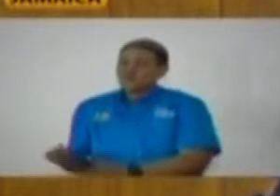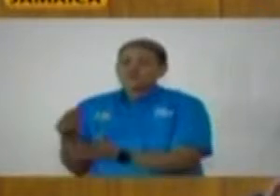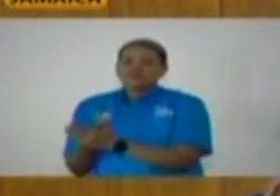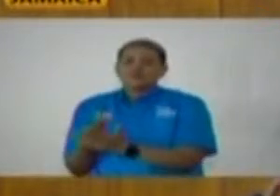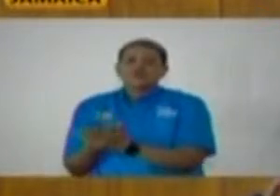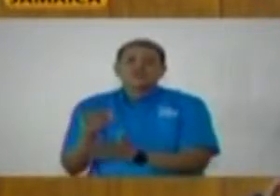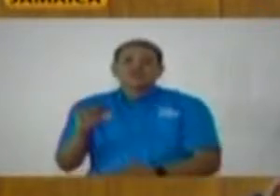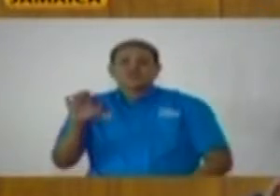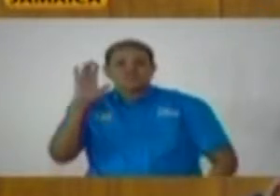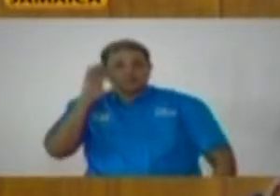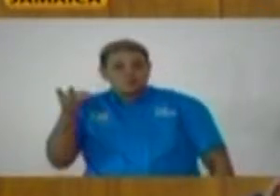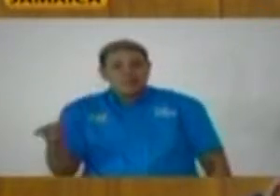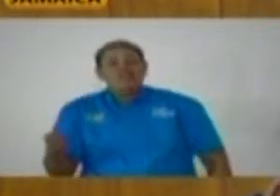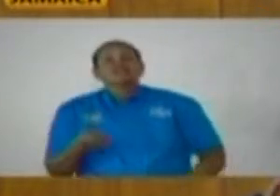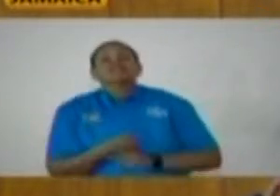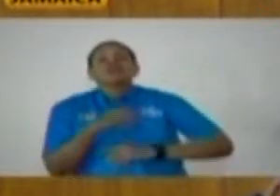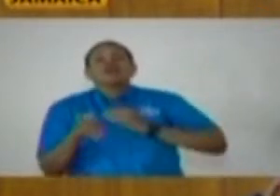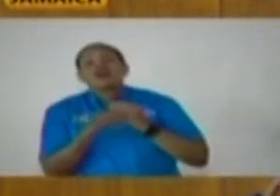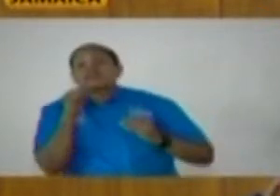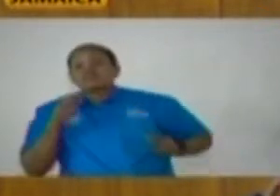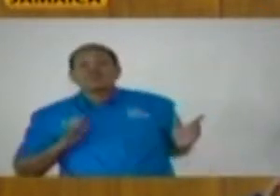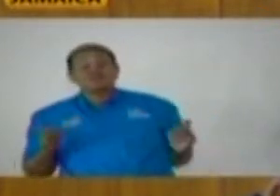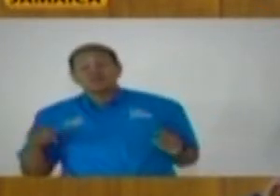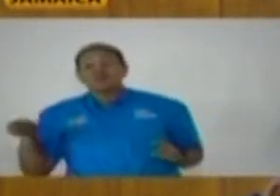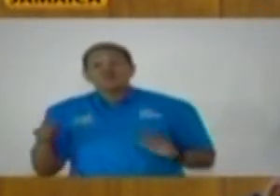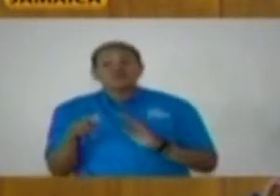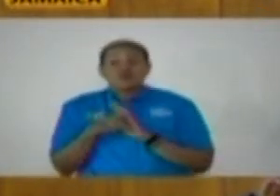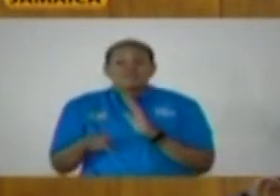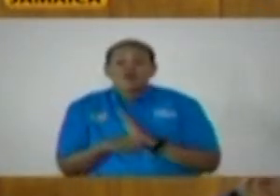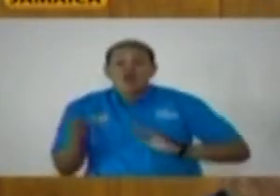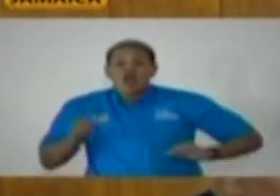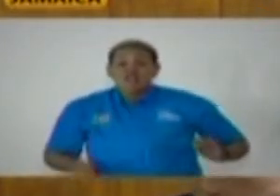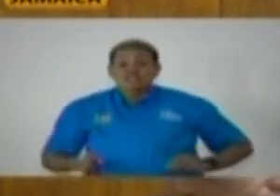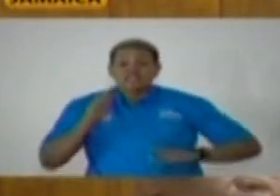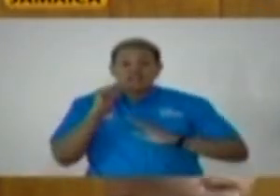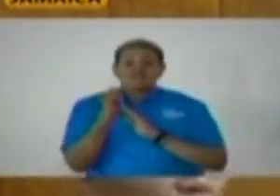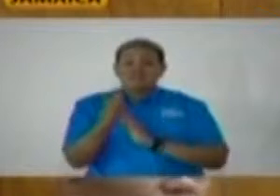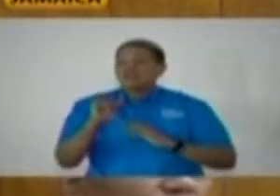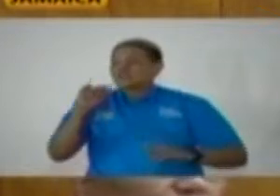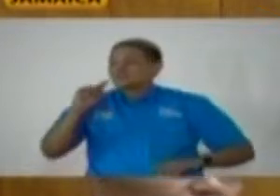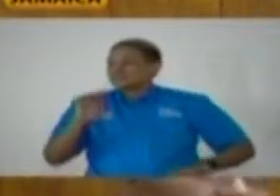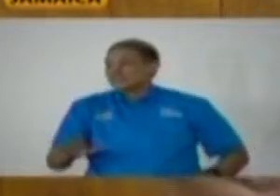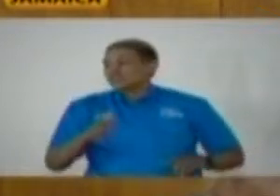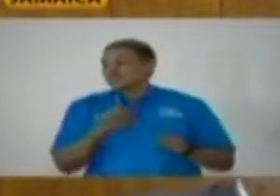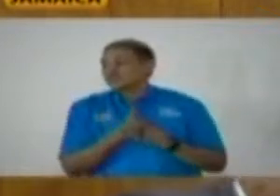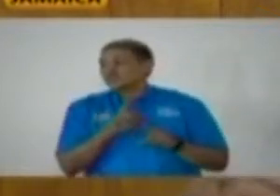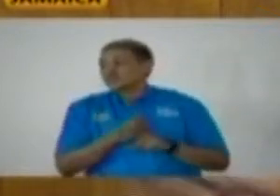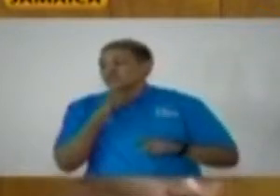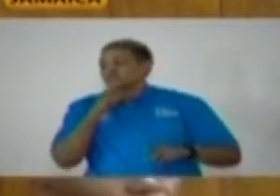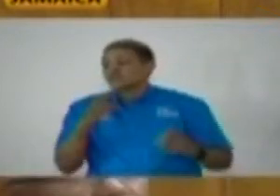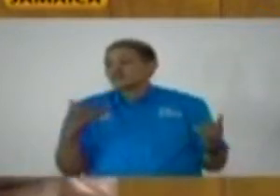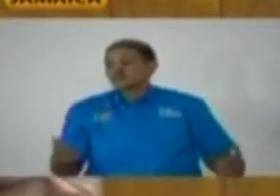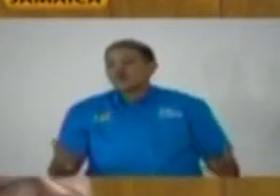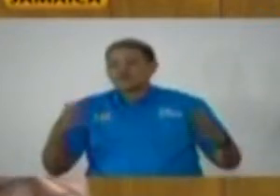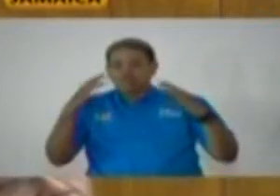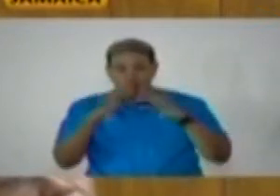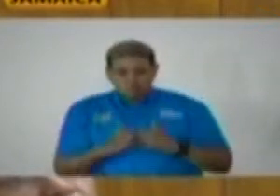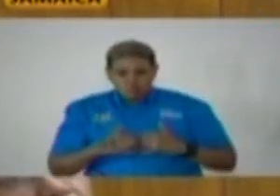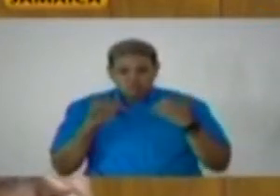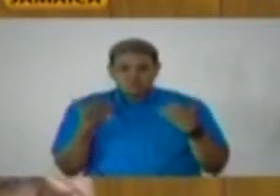JUTC. Madam Speaker, those policies have led the JUTC to where it is right